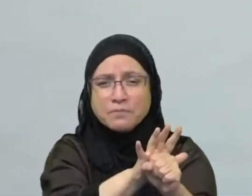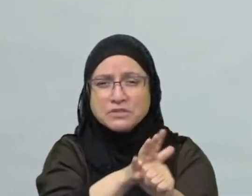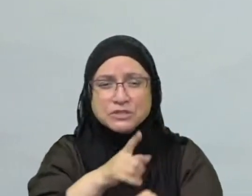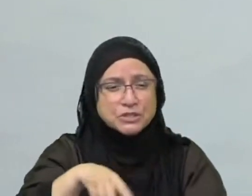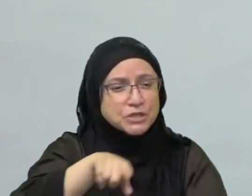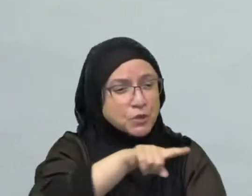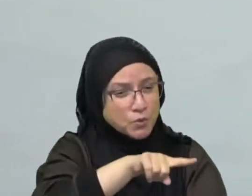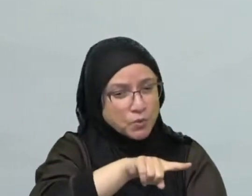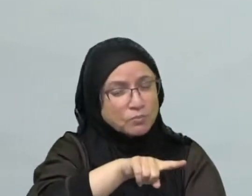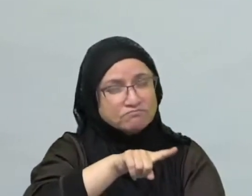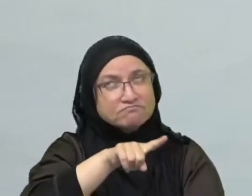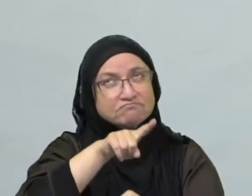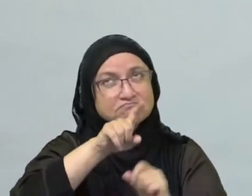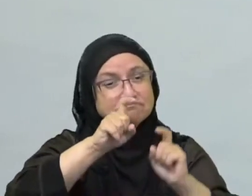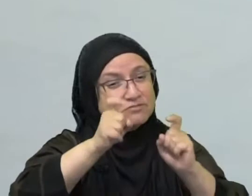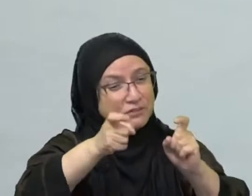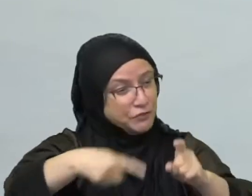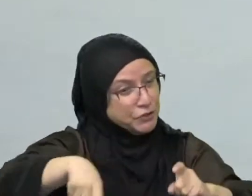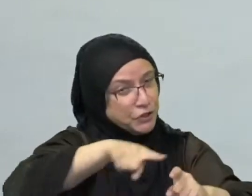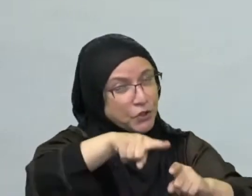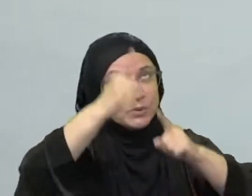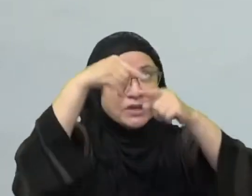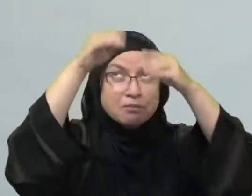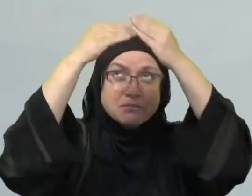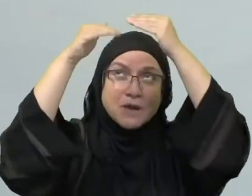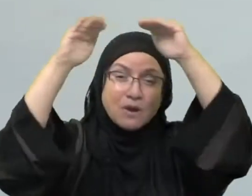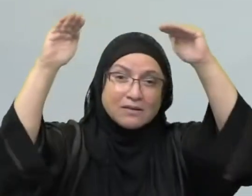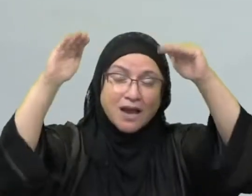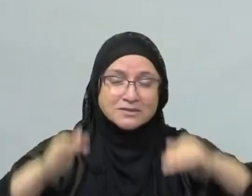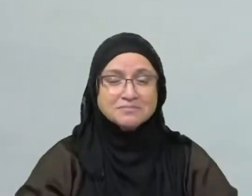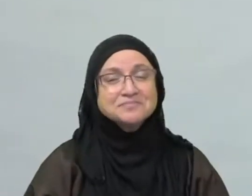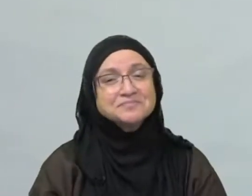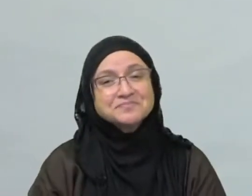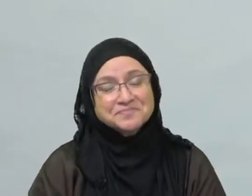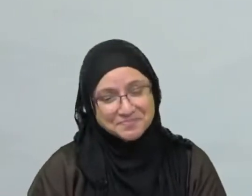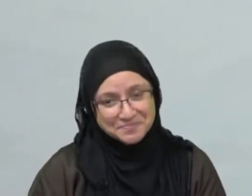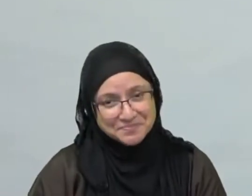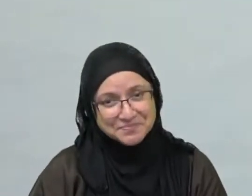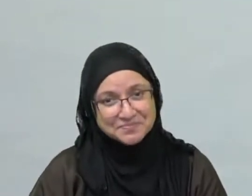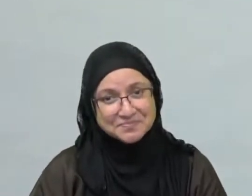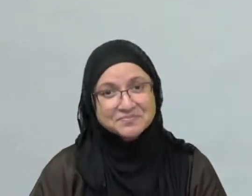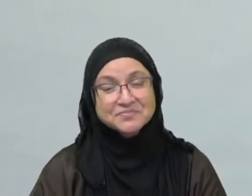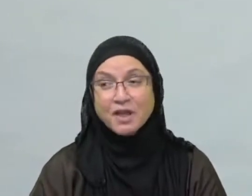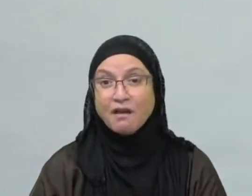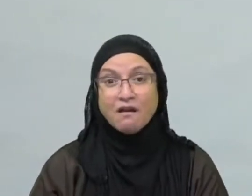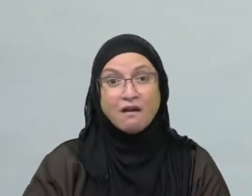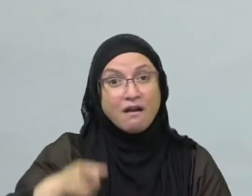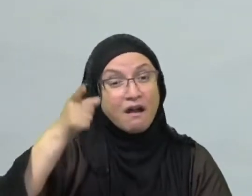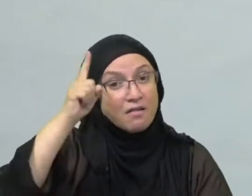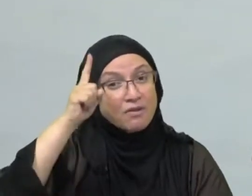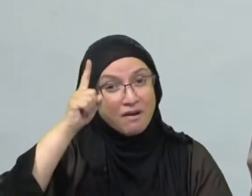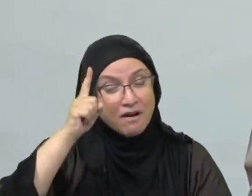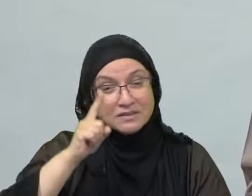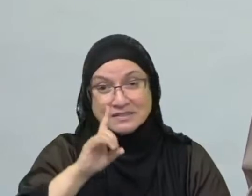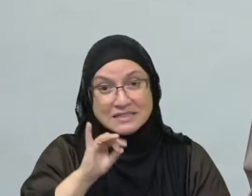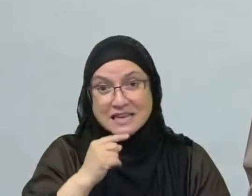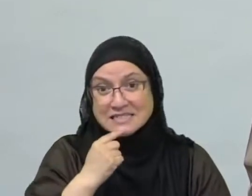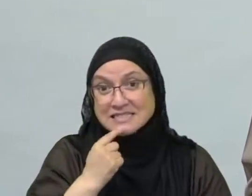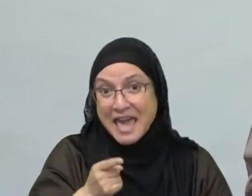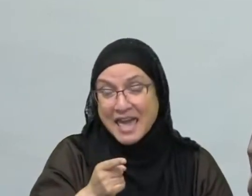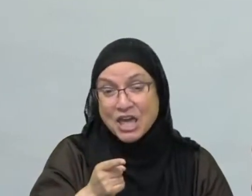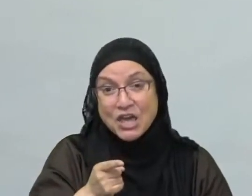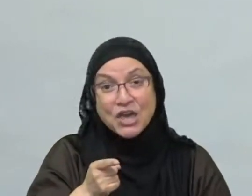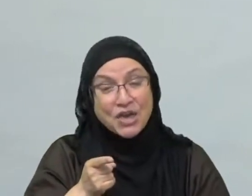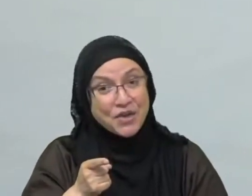promise you. Allah did not promise you as an individual that you're going to see perfect justice in your life, in